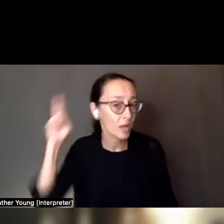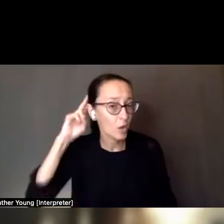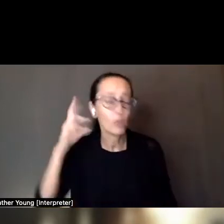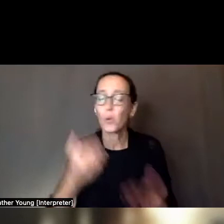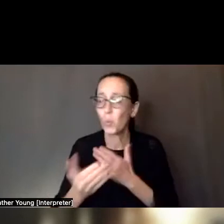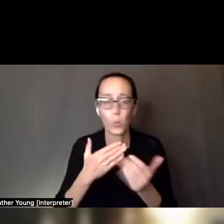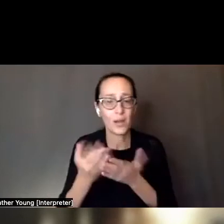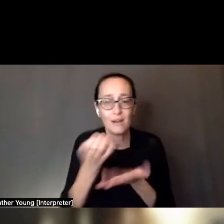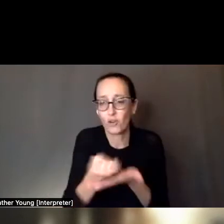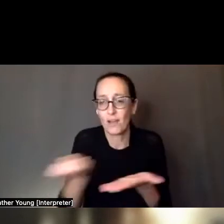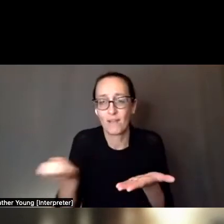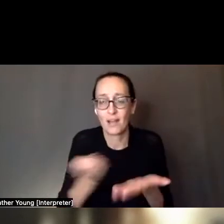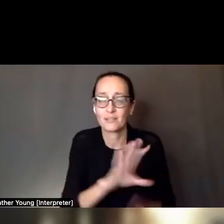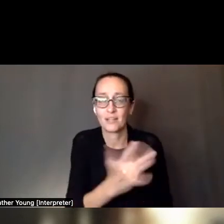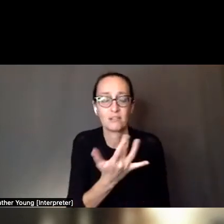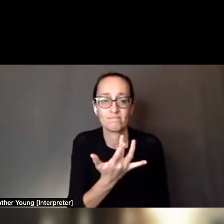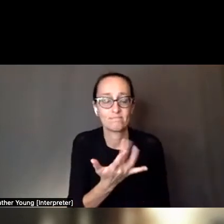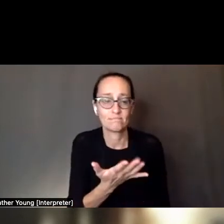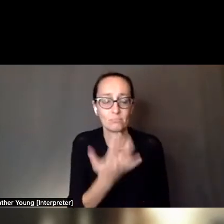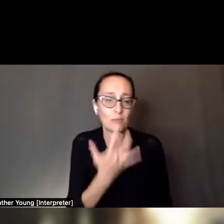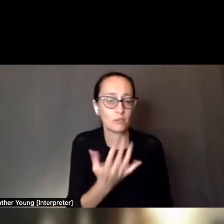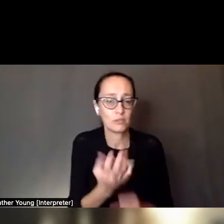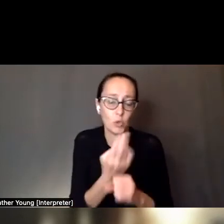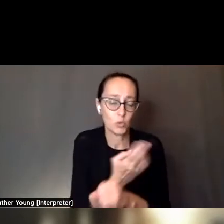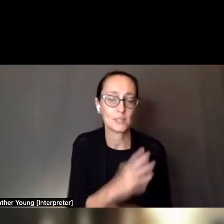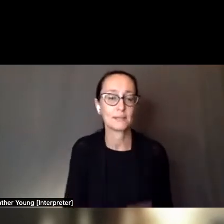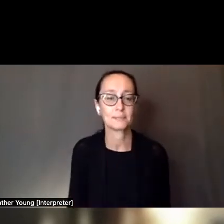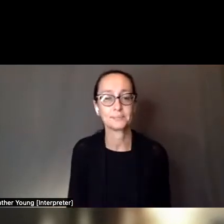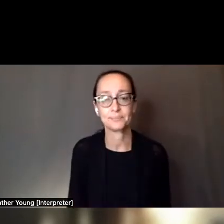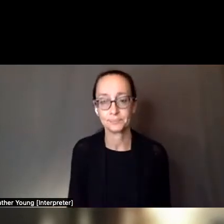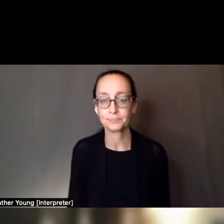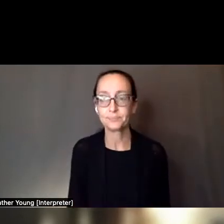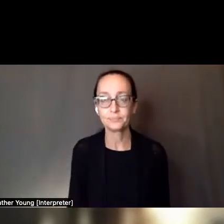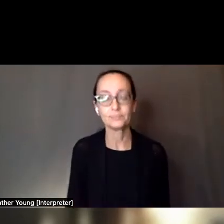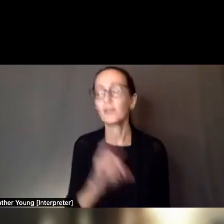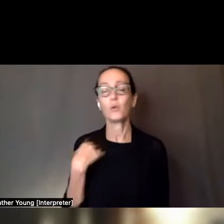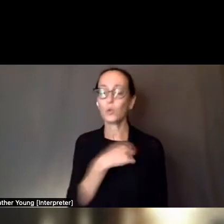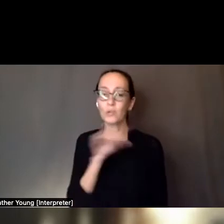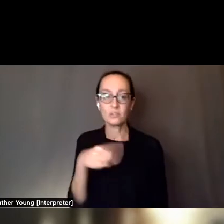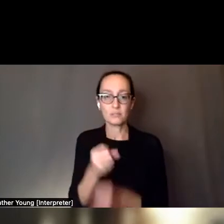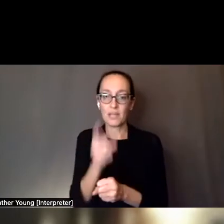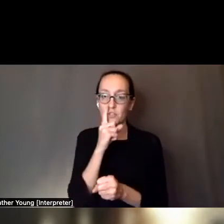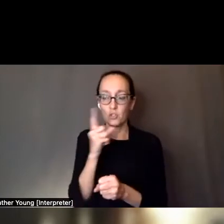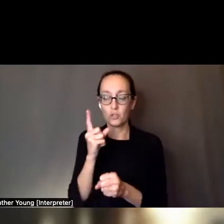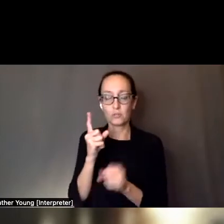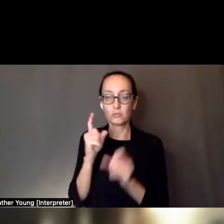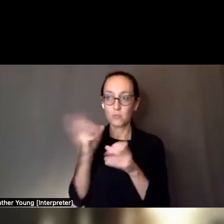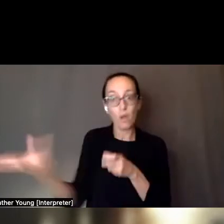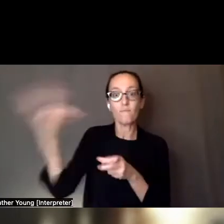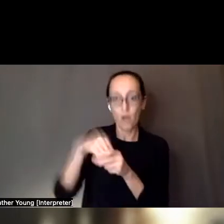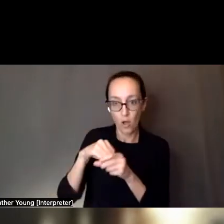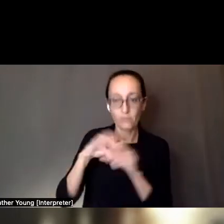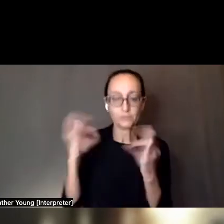device a child's using. We want to make sure that the family is fully involved in